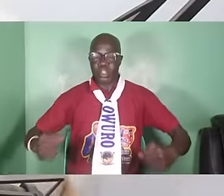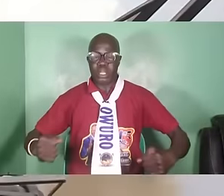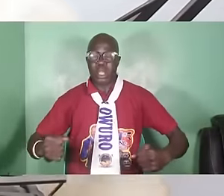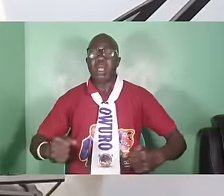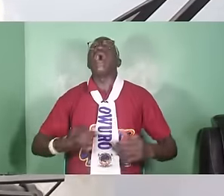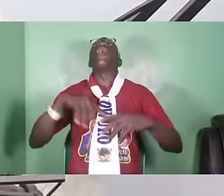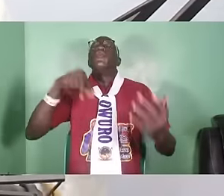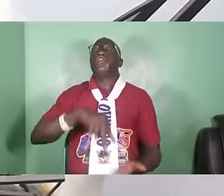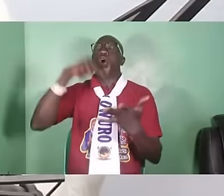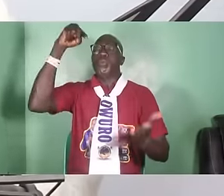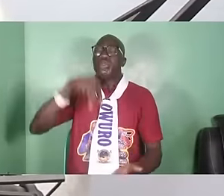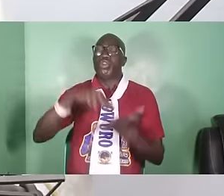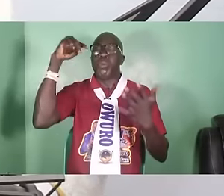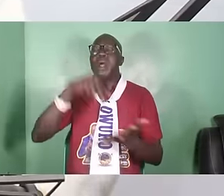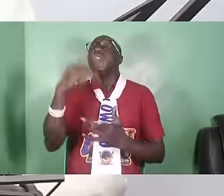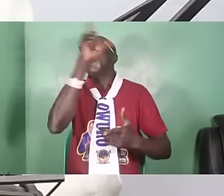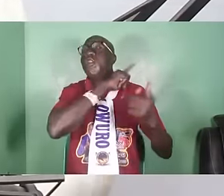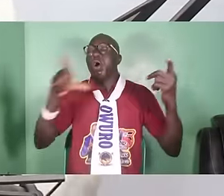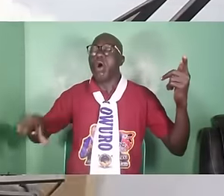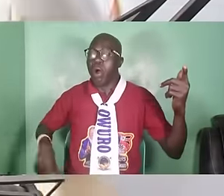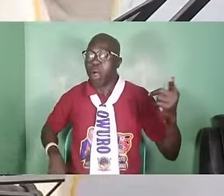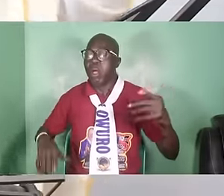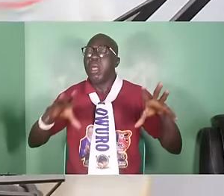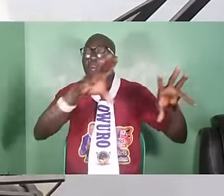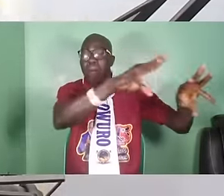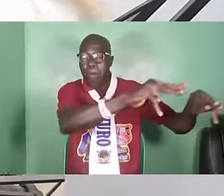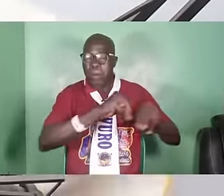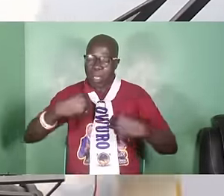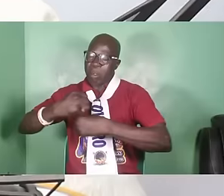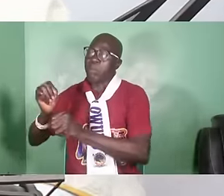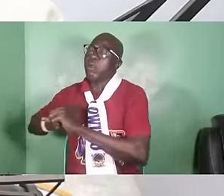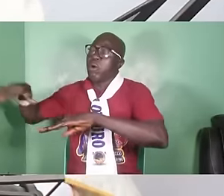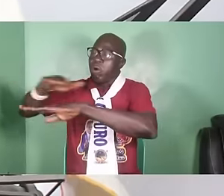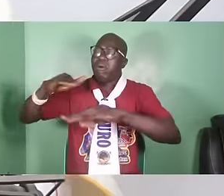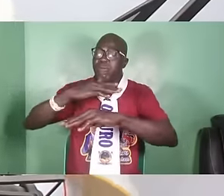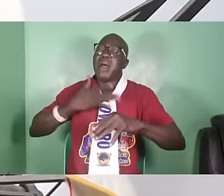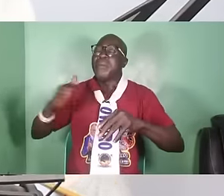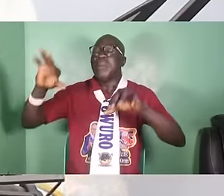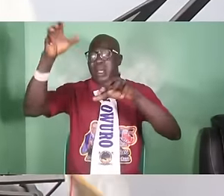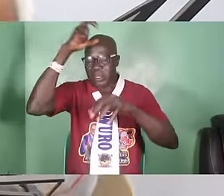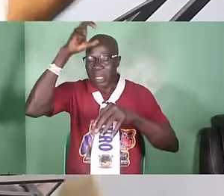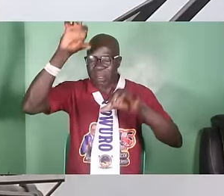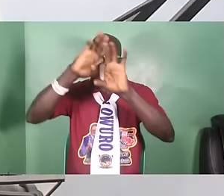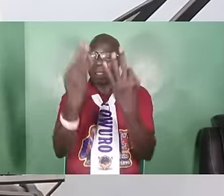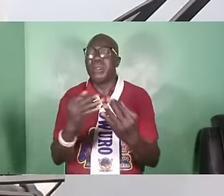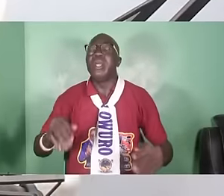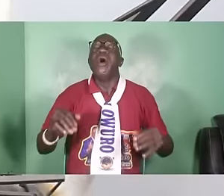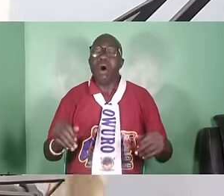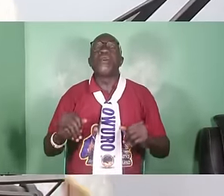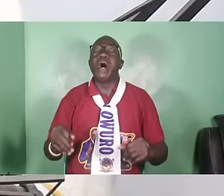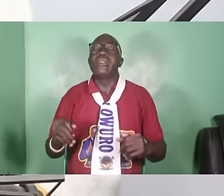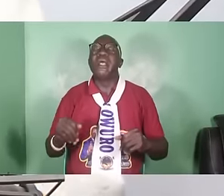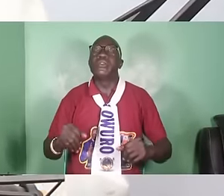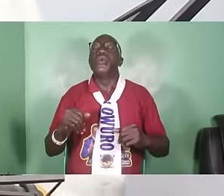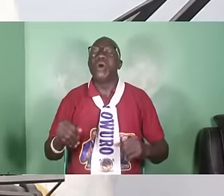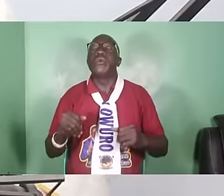Wa de ma gbe ara soke. Oluwa. Mo me bori o mere le wa. Oh ya bo. Oh God yes.